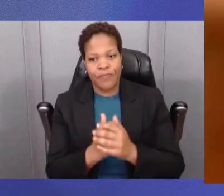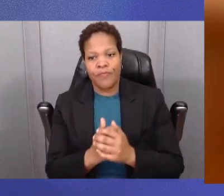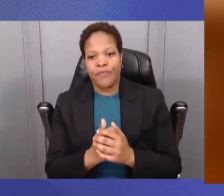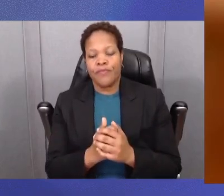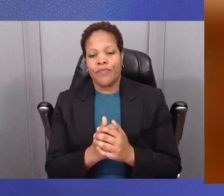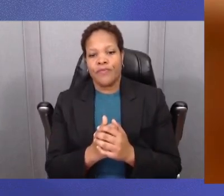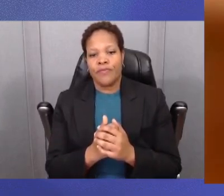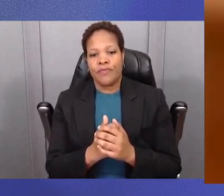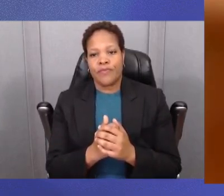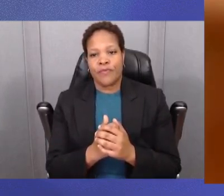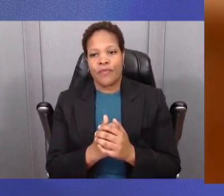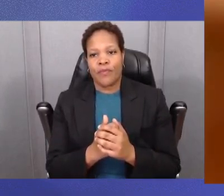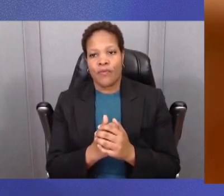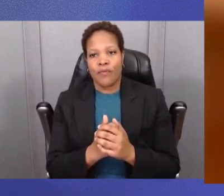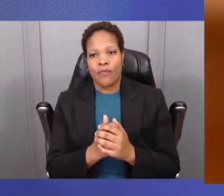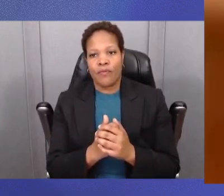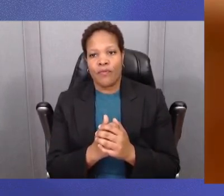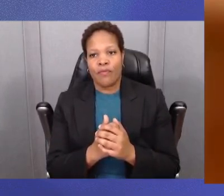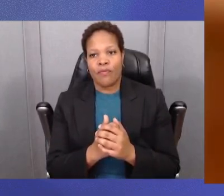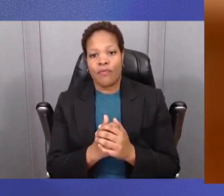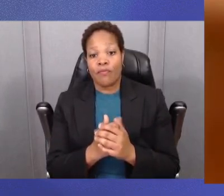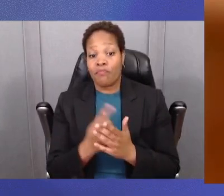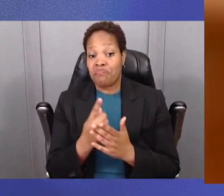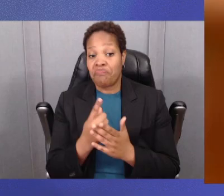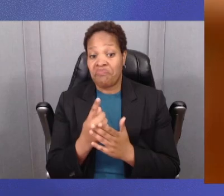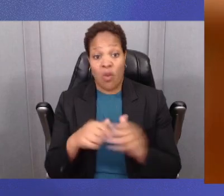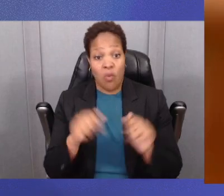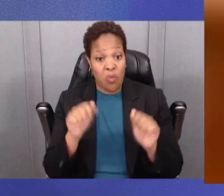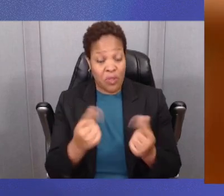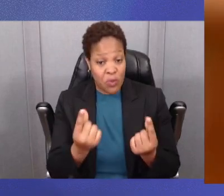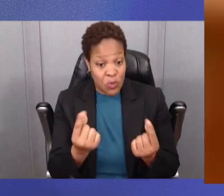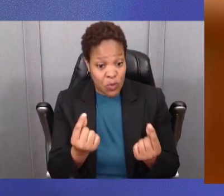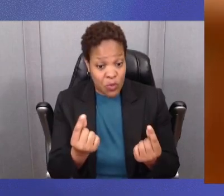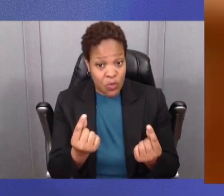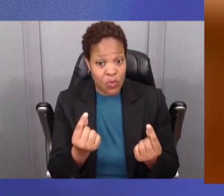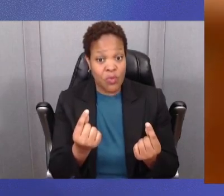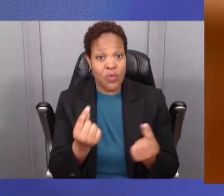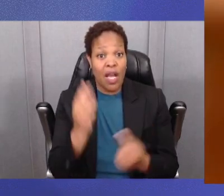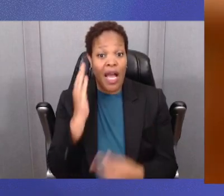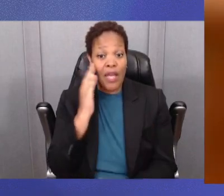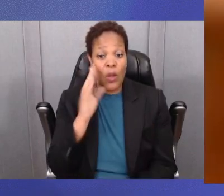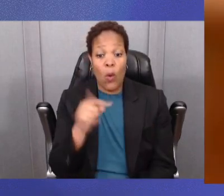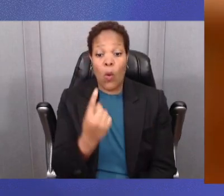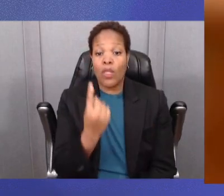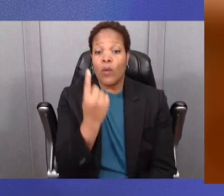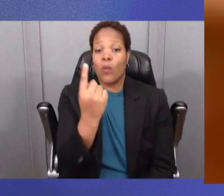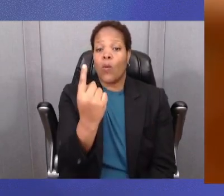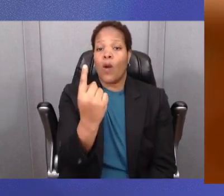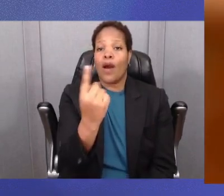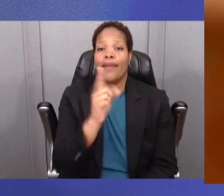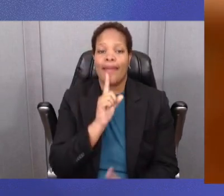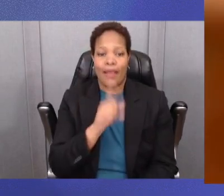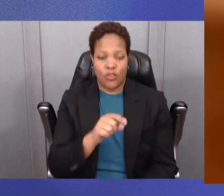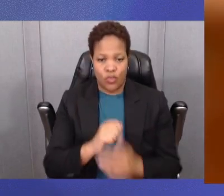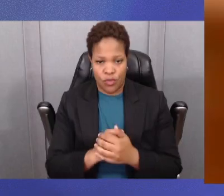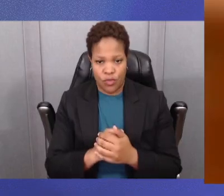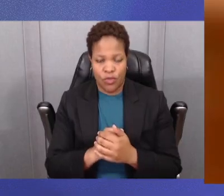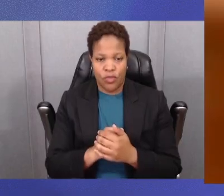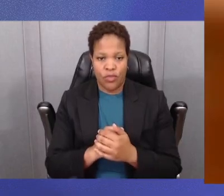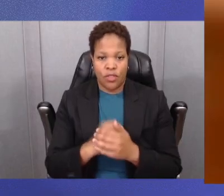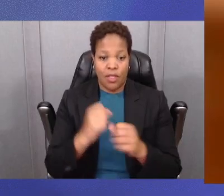What can be done? I know only one answer, and that is fight the power with